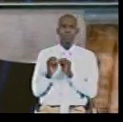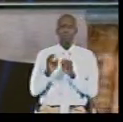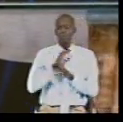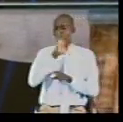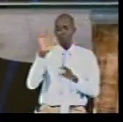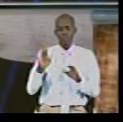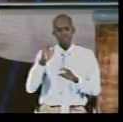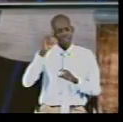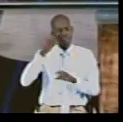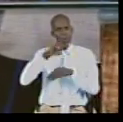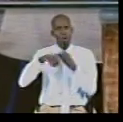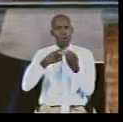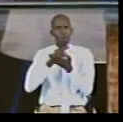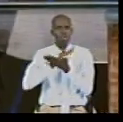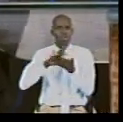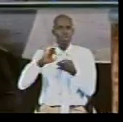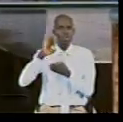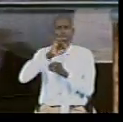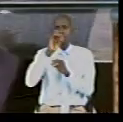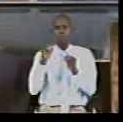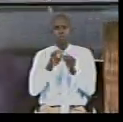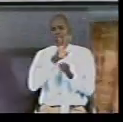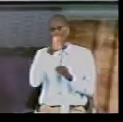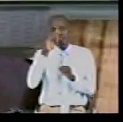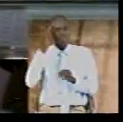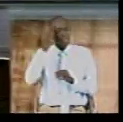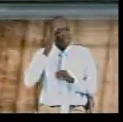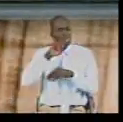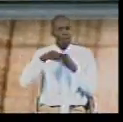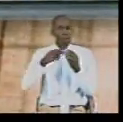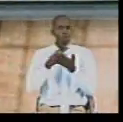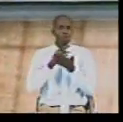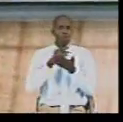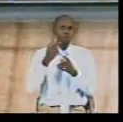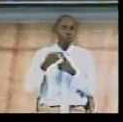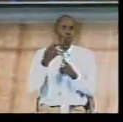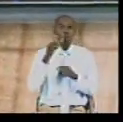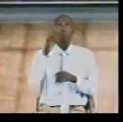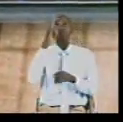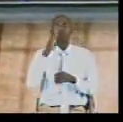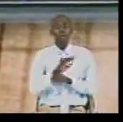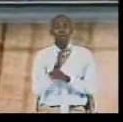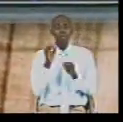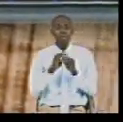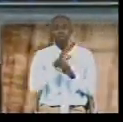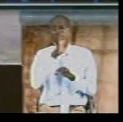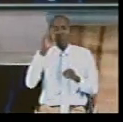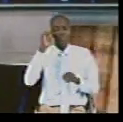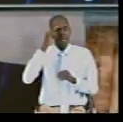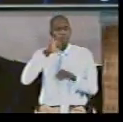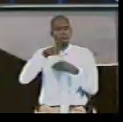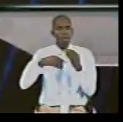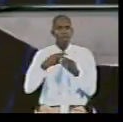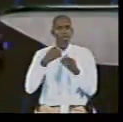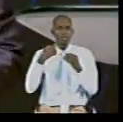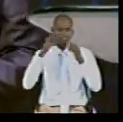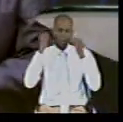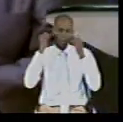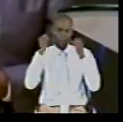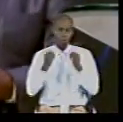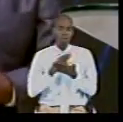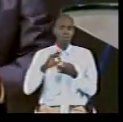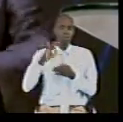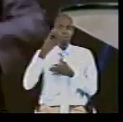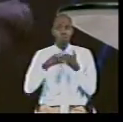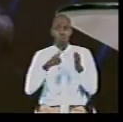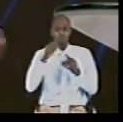anymore, about the word of God anymore, about the power of the Holy Ghost anymore. And all you're thinking about now,